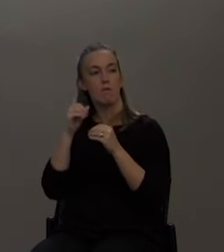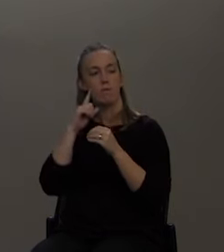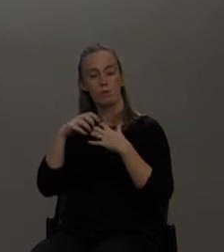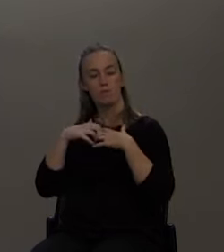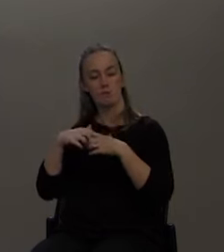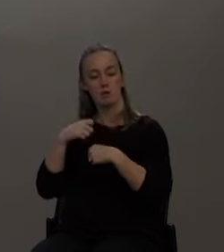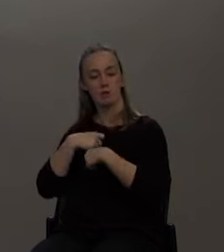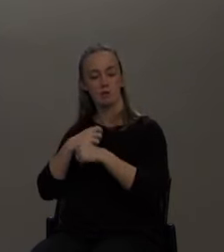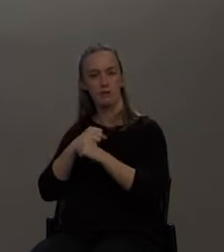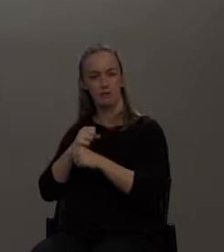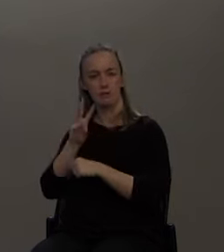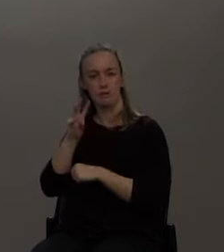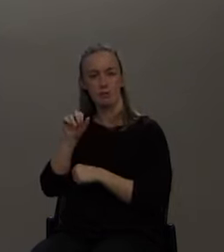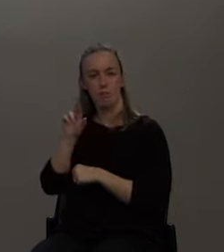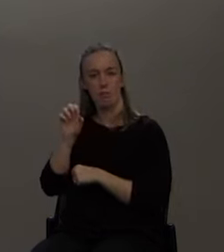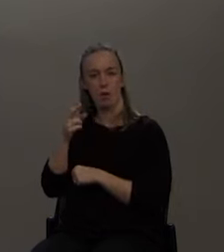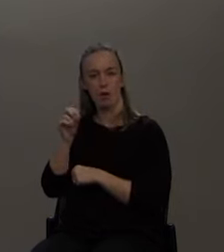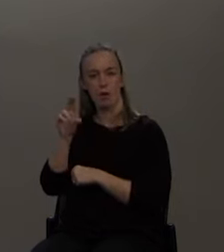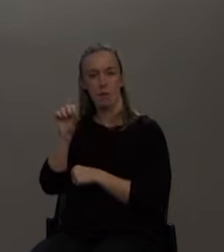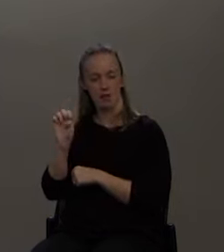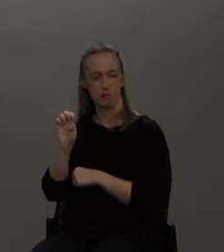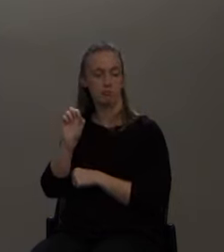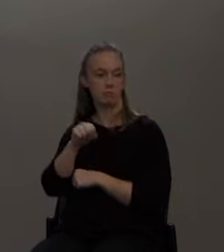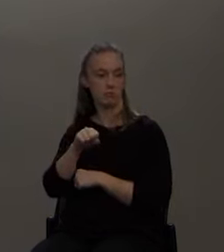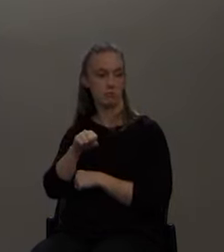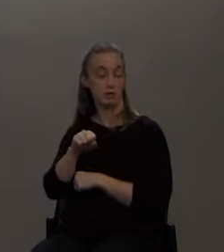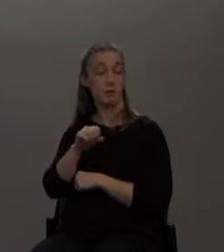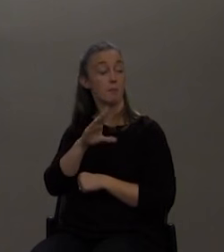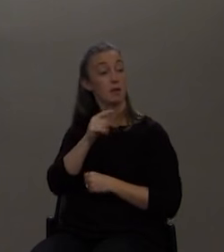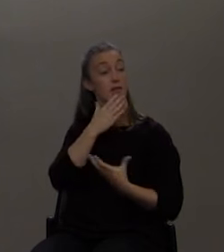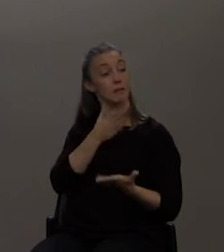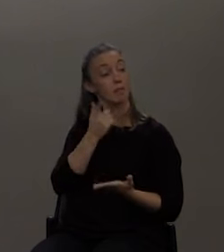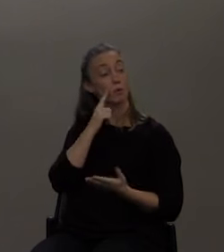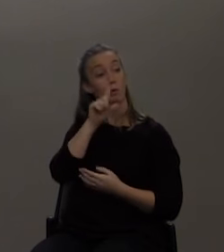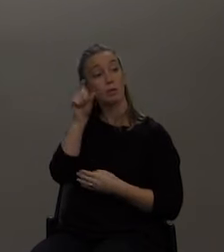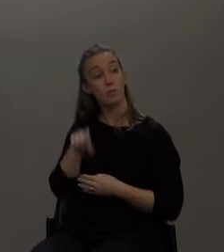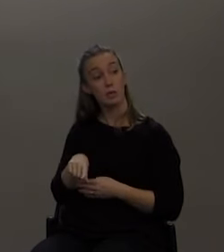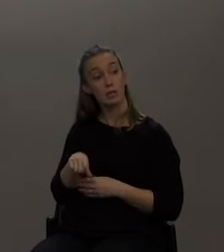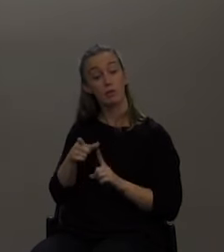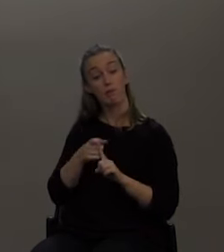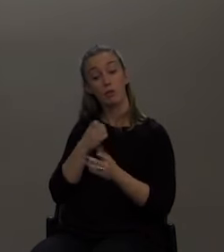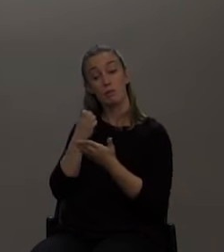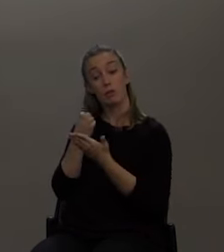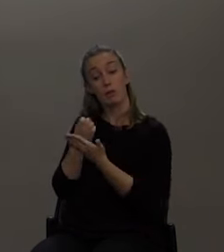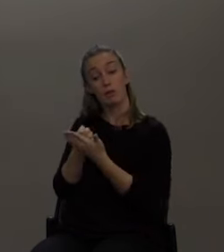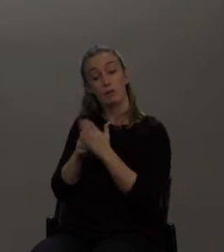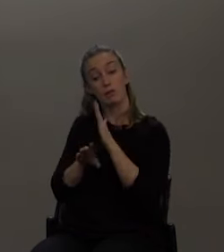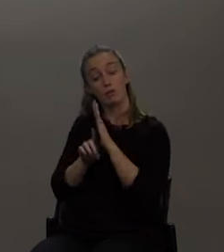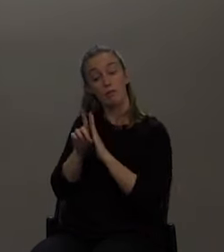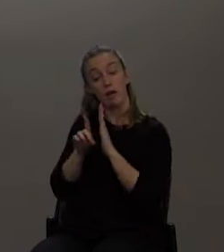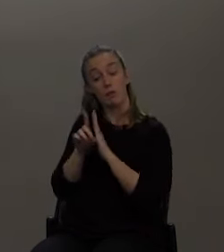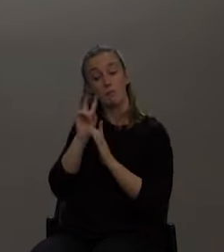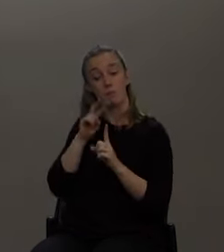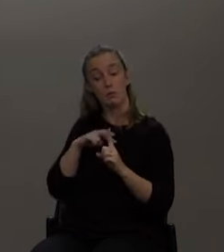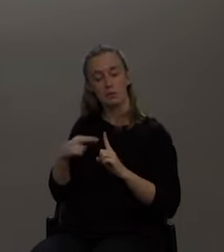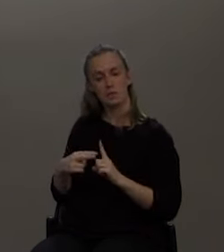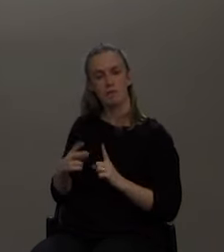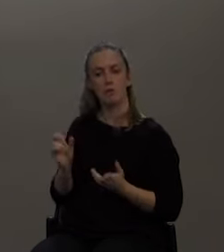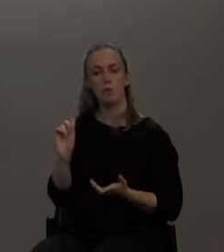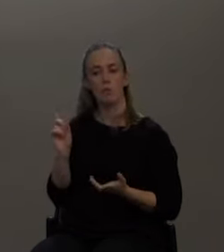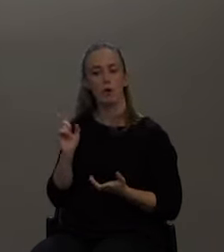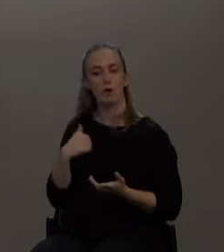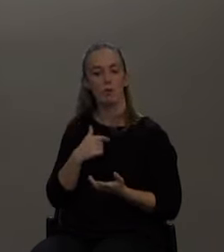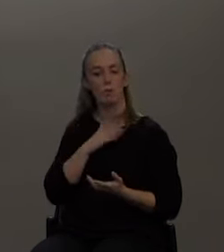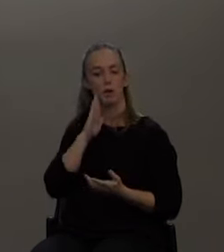things. But this goes back to, and I appreciate the question from the standpoint from an economic development perspective, is where are we going to invest